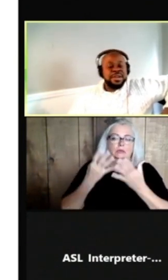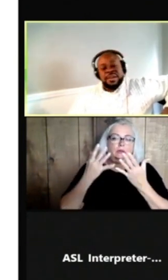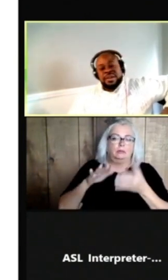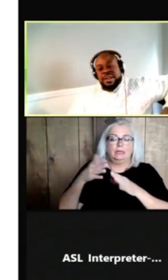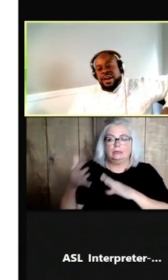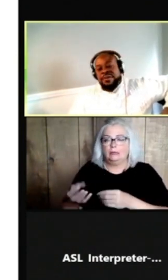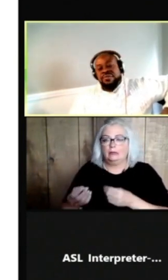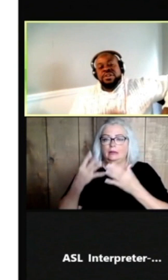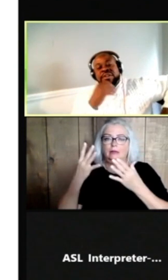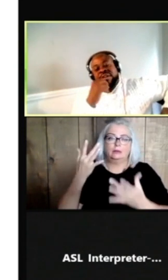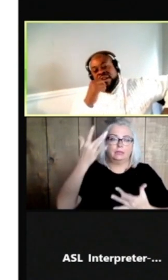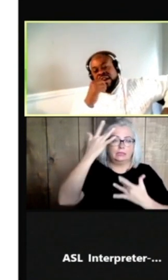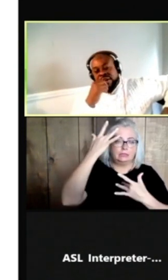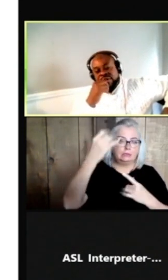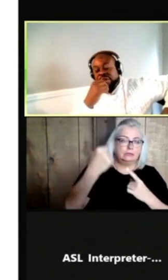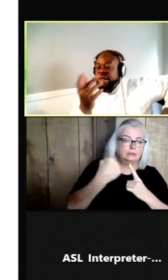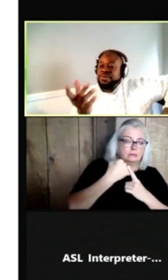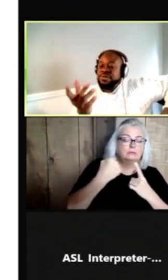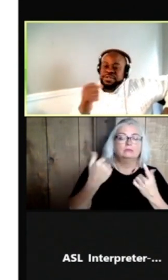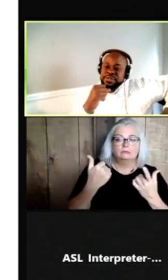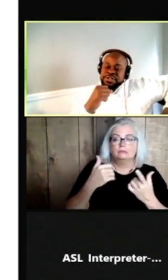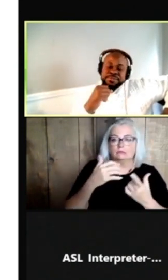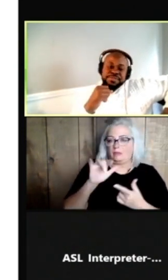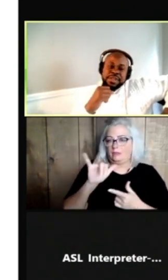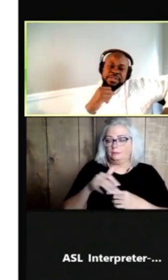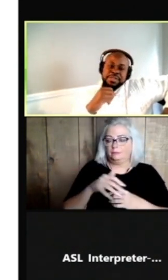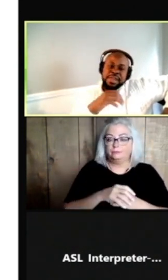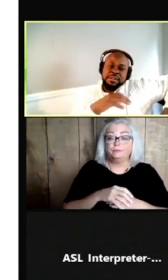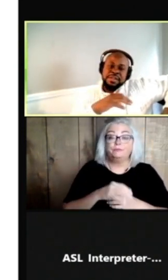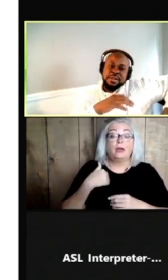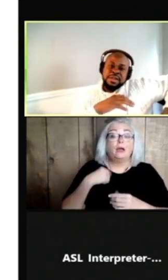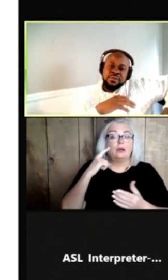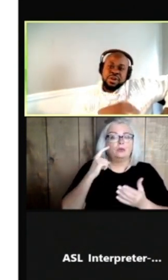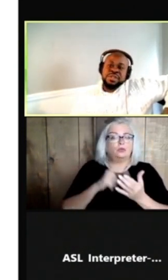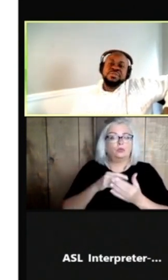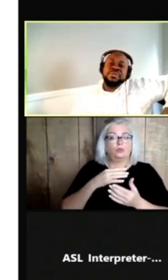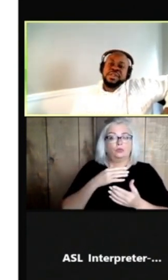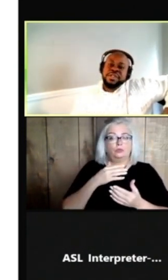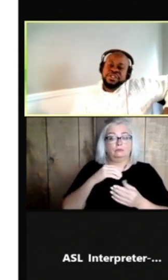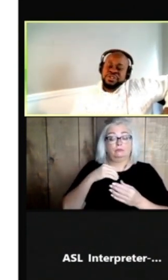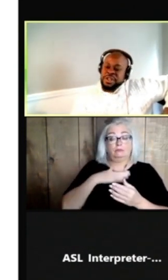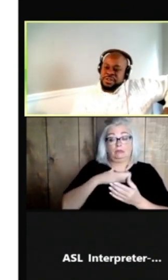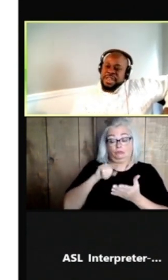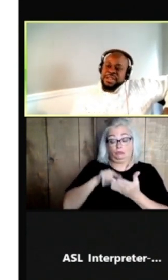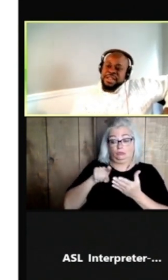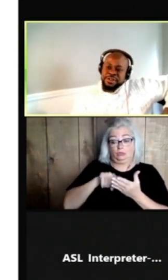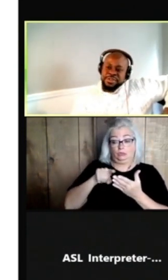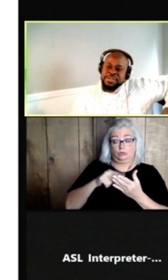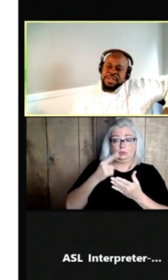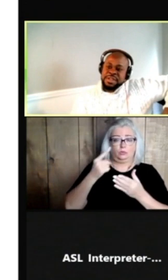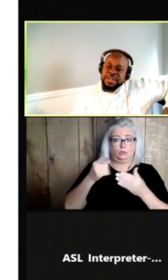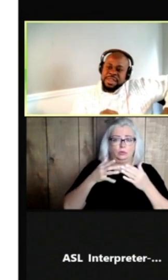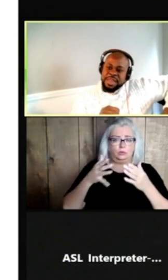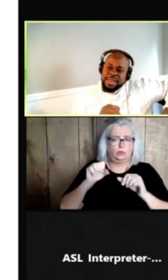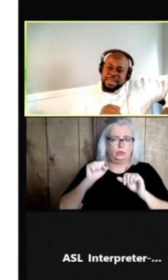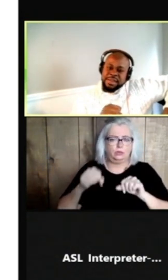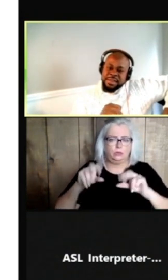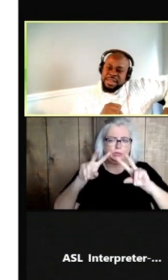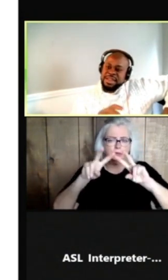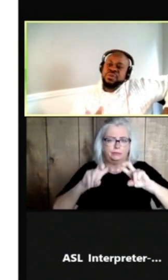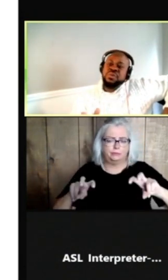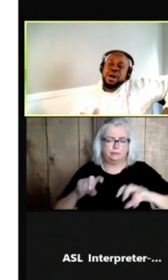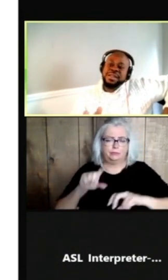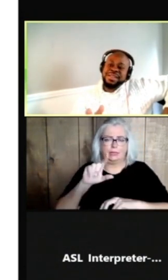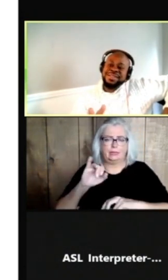right? Now, one of the things that I noticed in my own research is that one of the ways that you can look at literacy